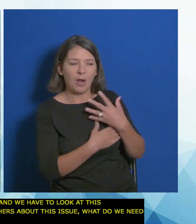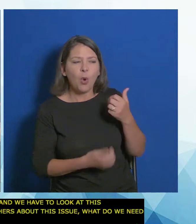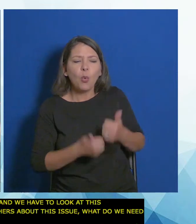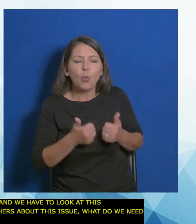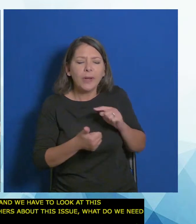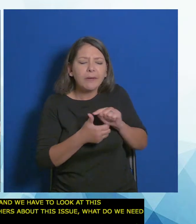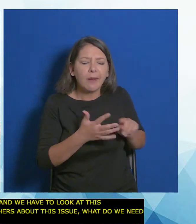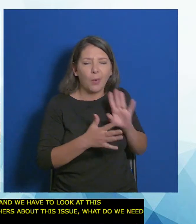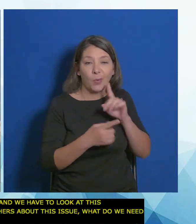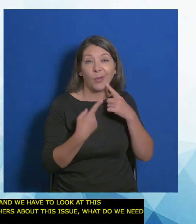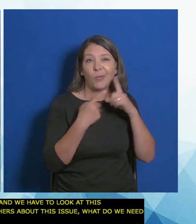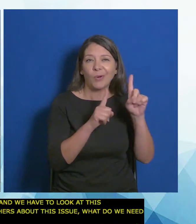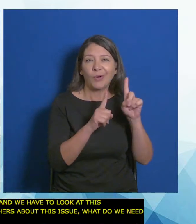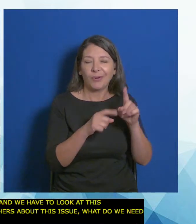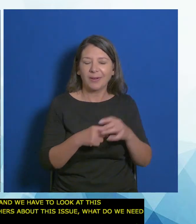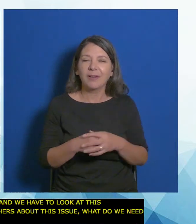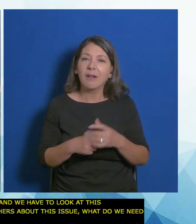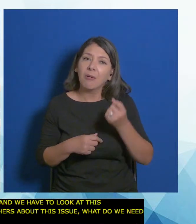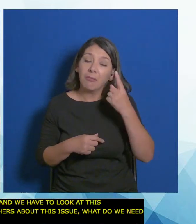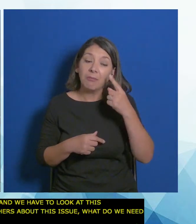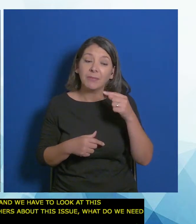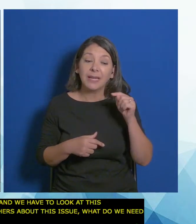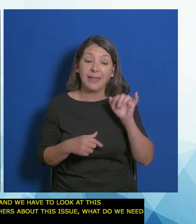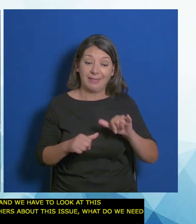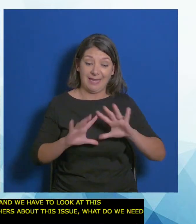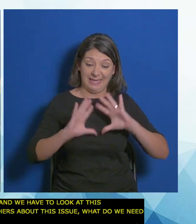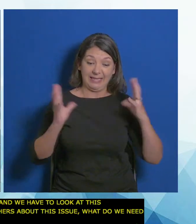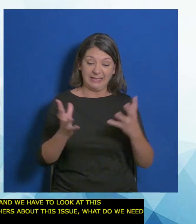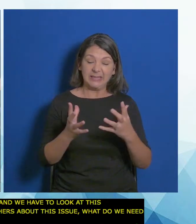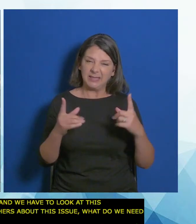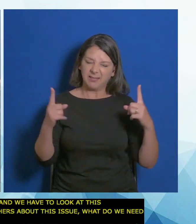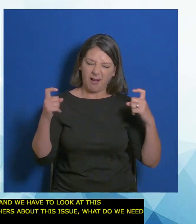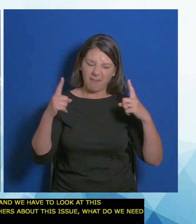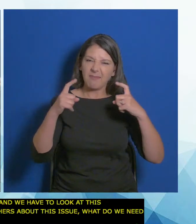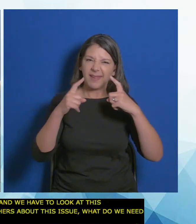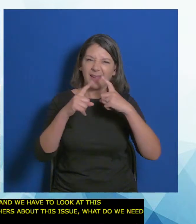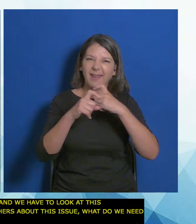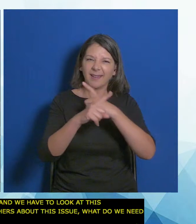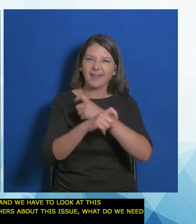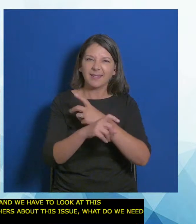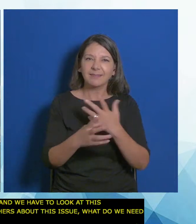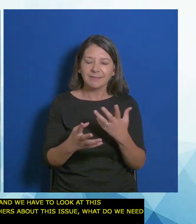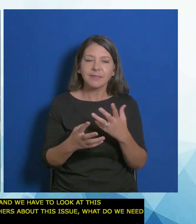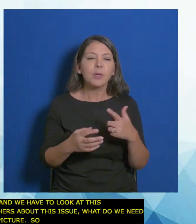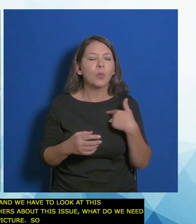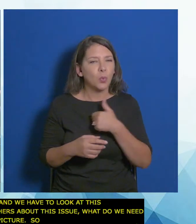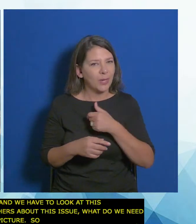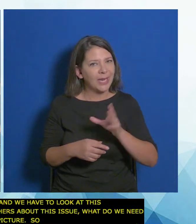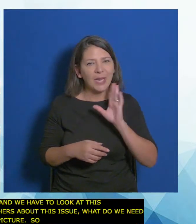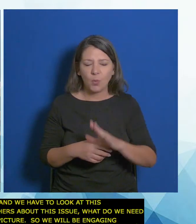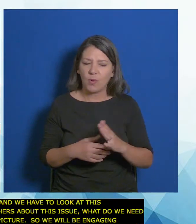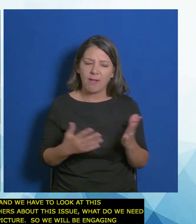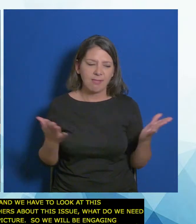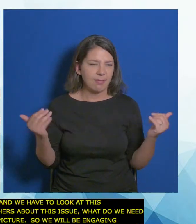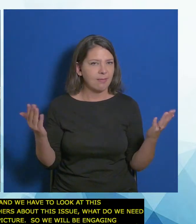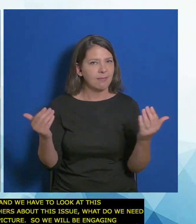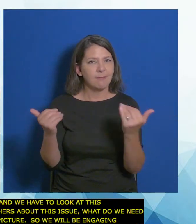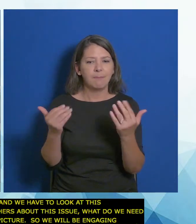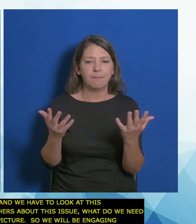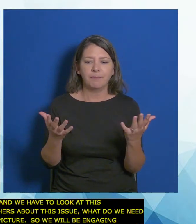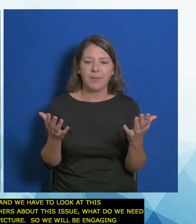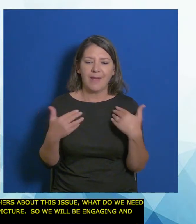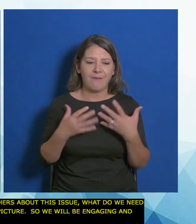And it's a complicated picture. But so we will be engaging and bringing a lot around the